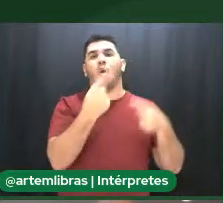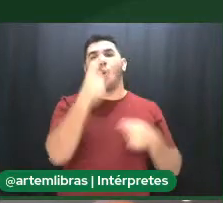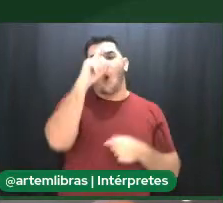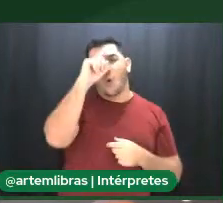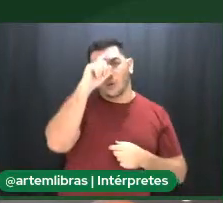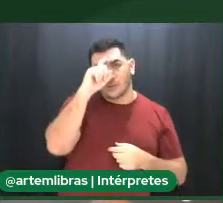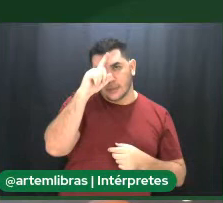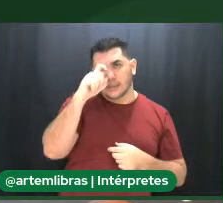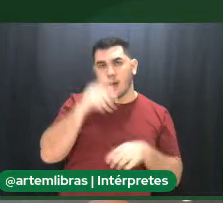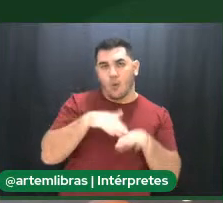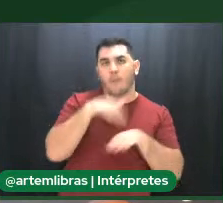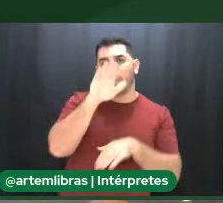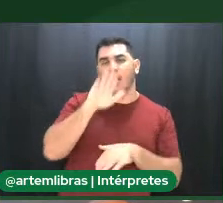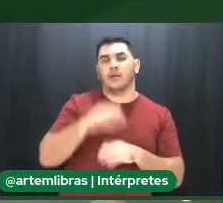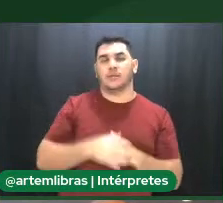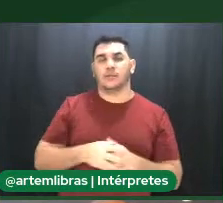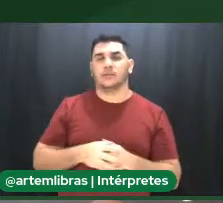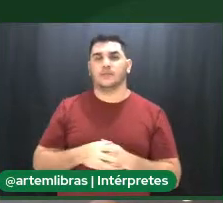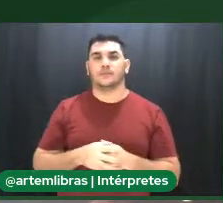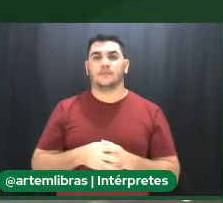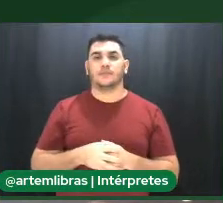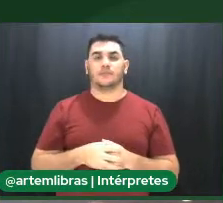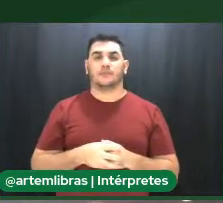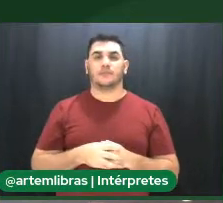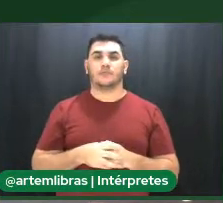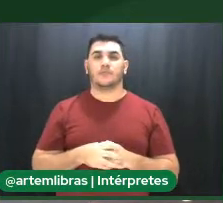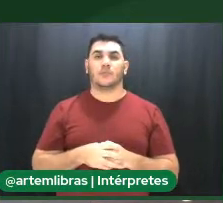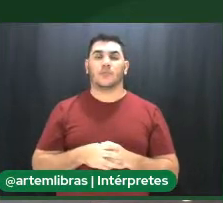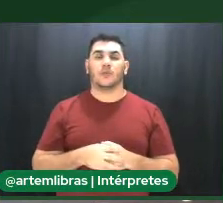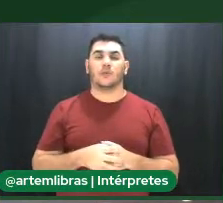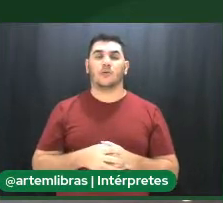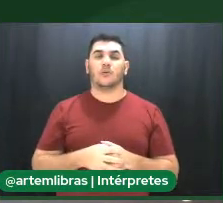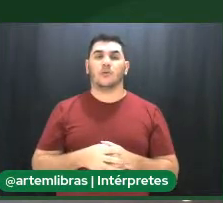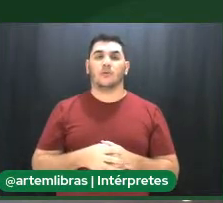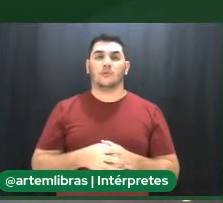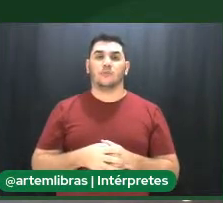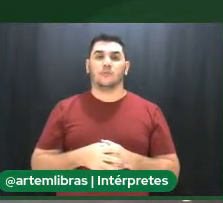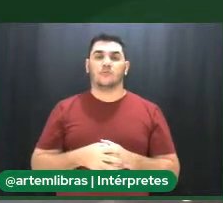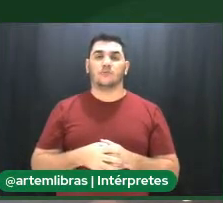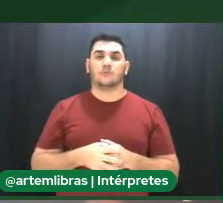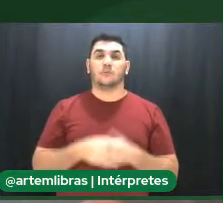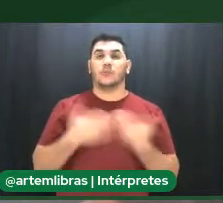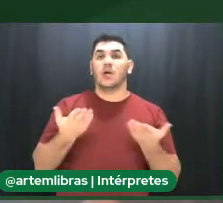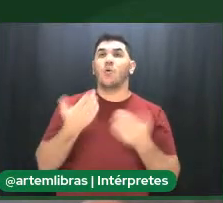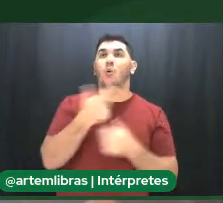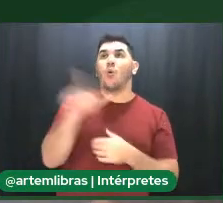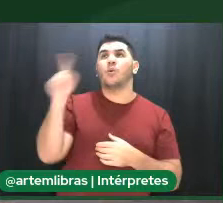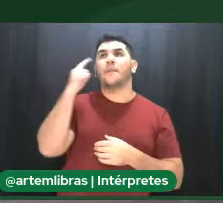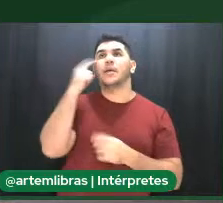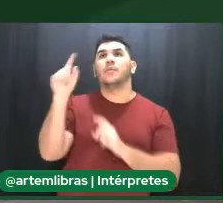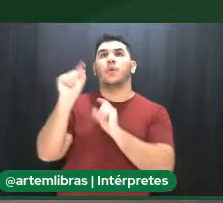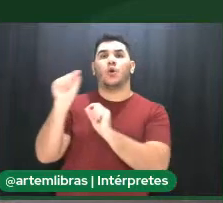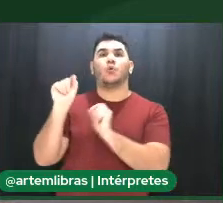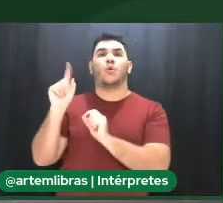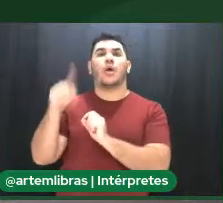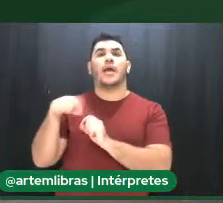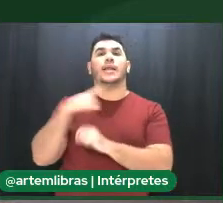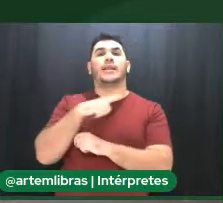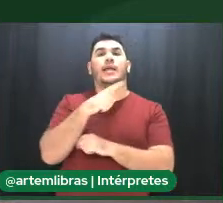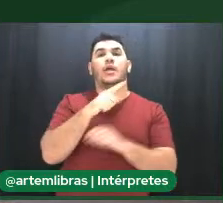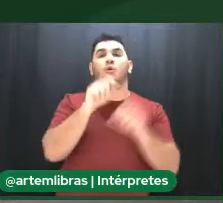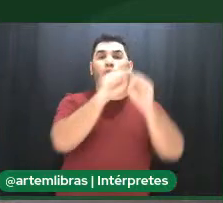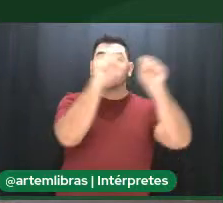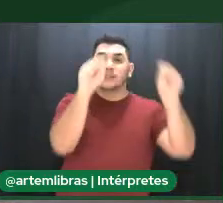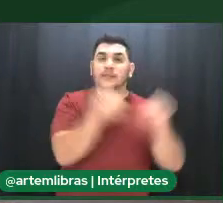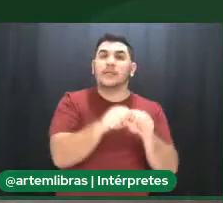incident reporting systems. So the partnership on AI has launched a